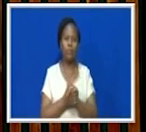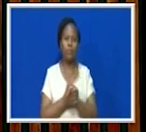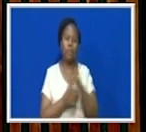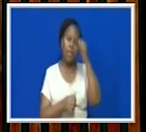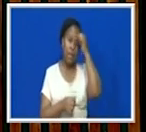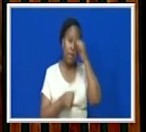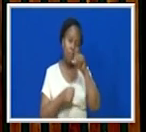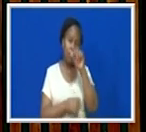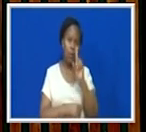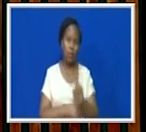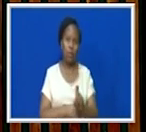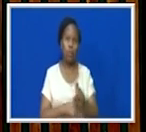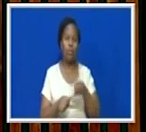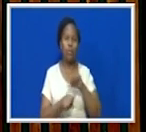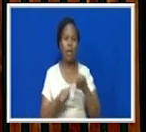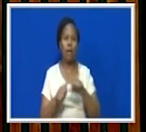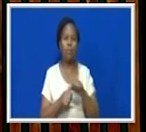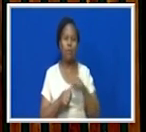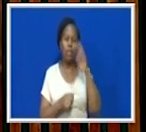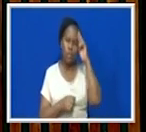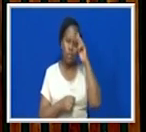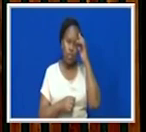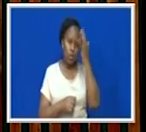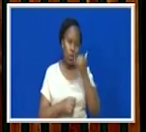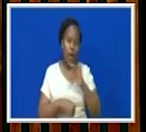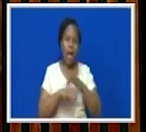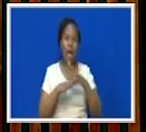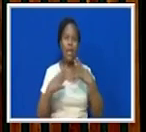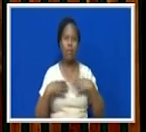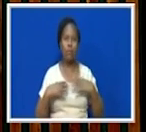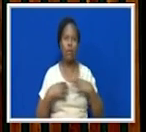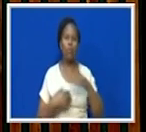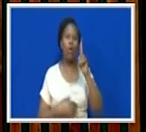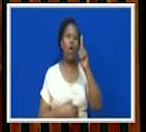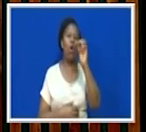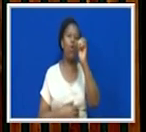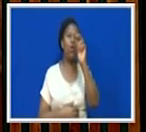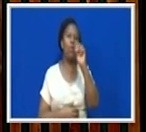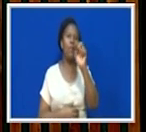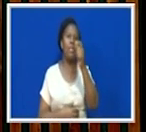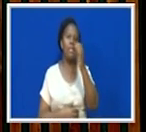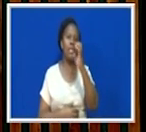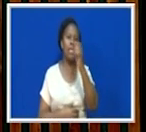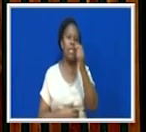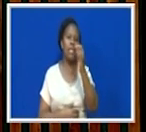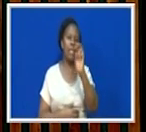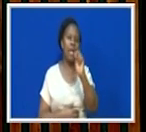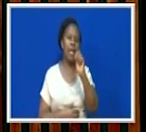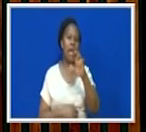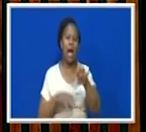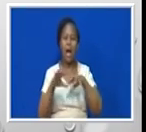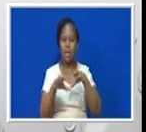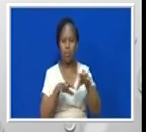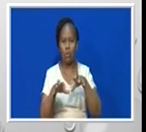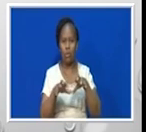Remember, our question was about reasons why early people domesticated animals and plants. So when